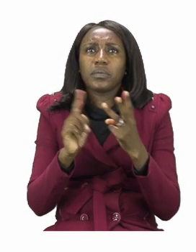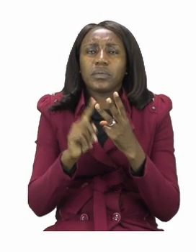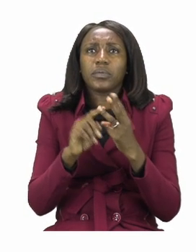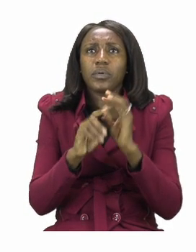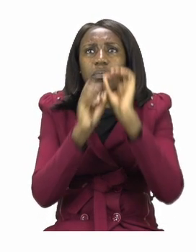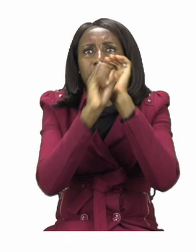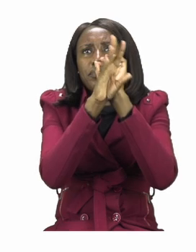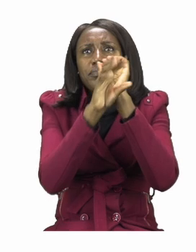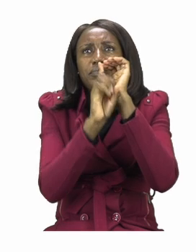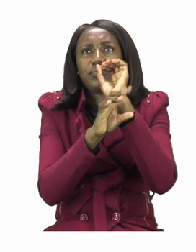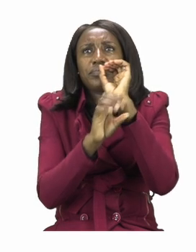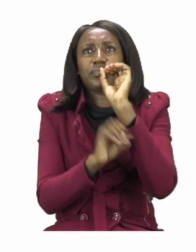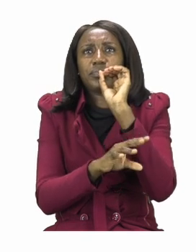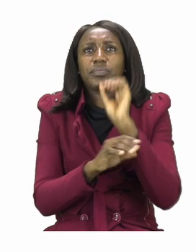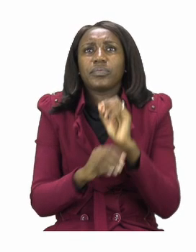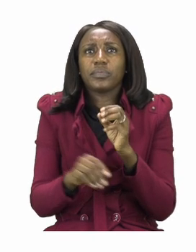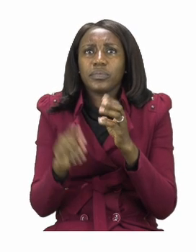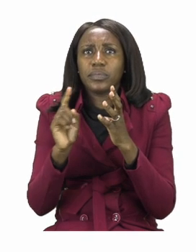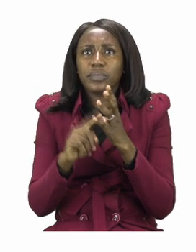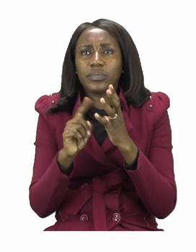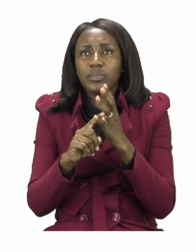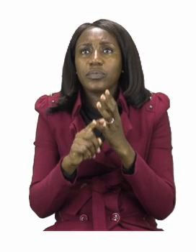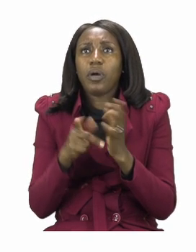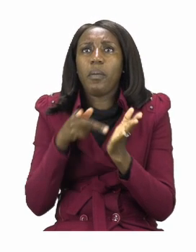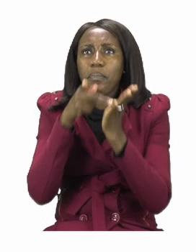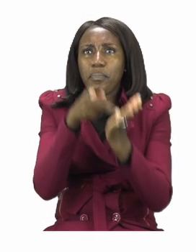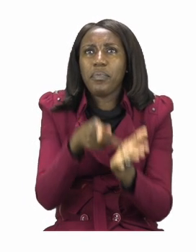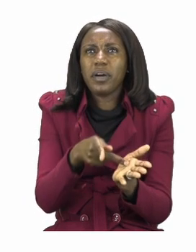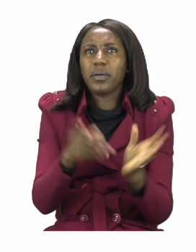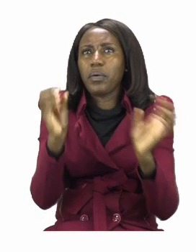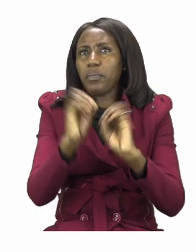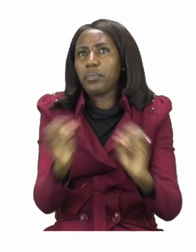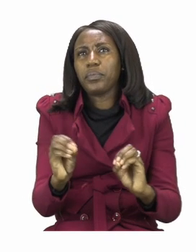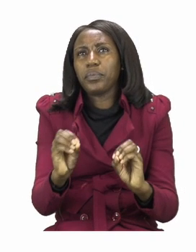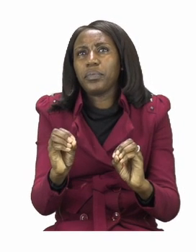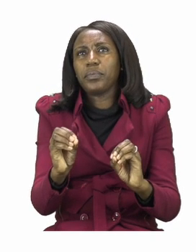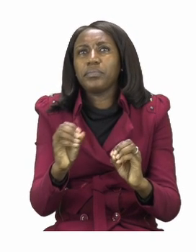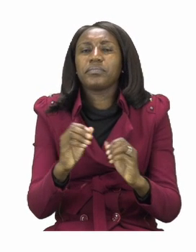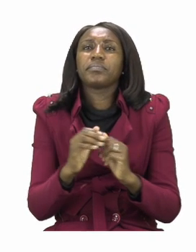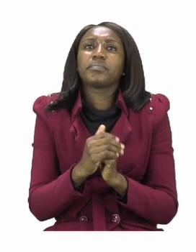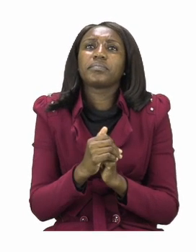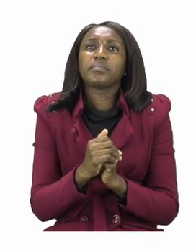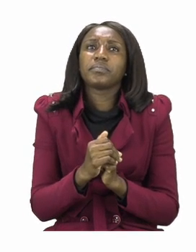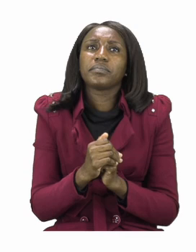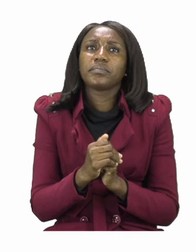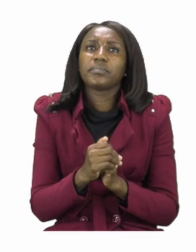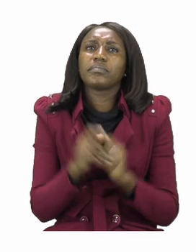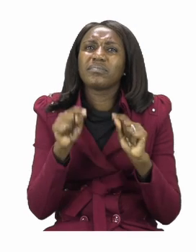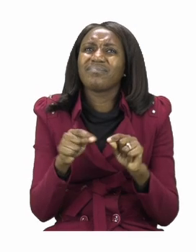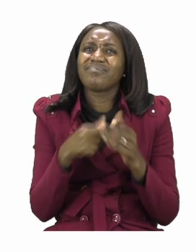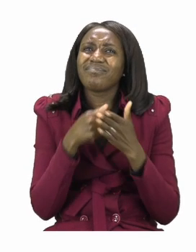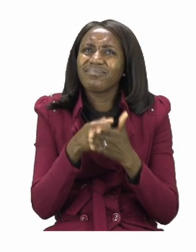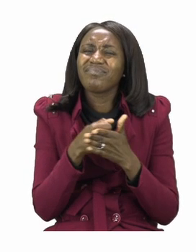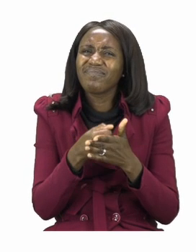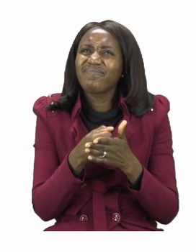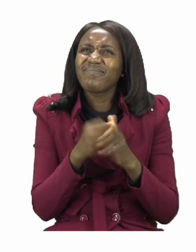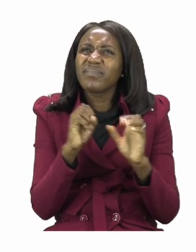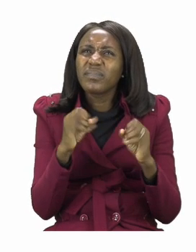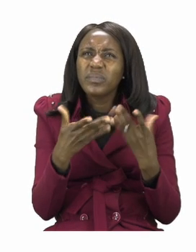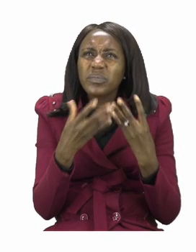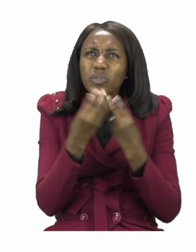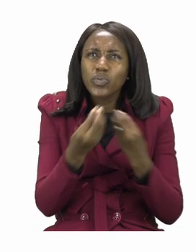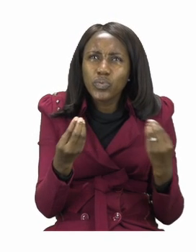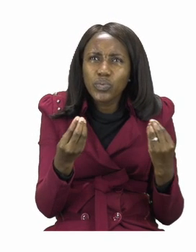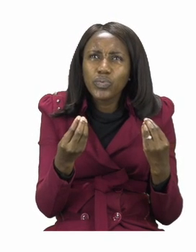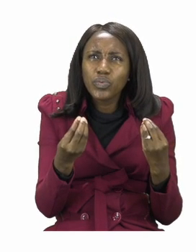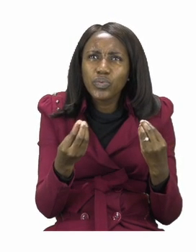robot, and then no parking. So we're going to try and find out how many